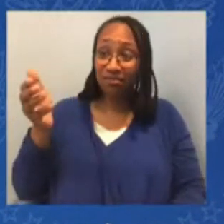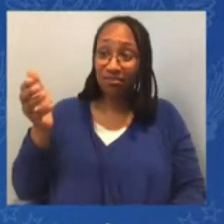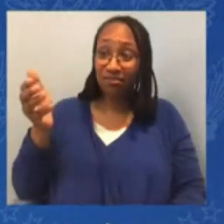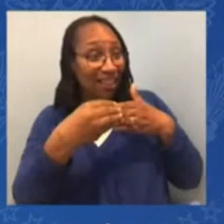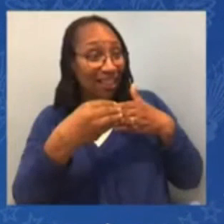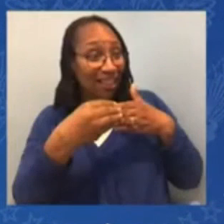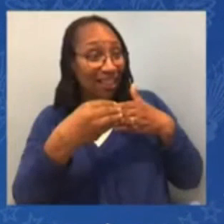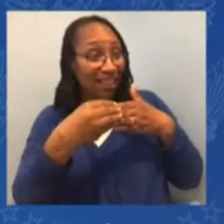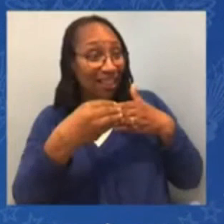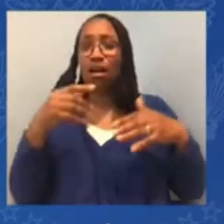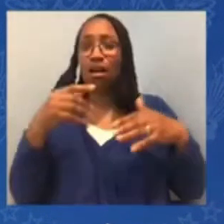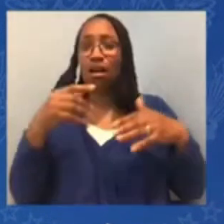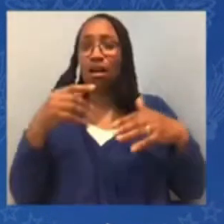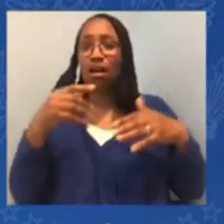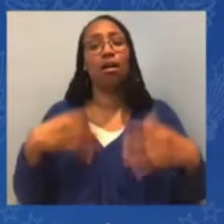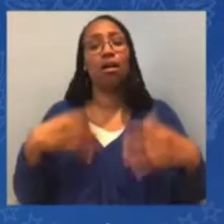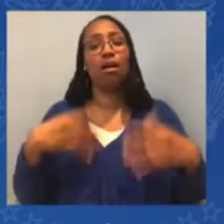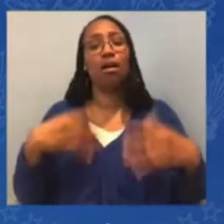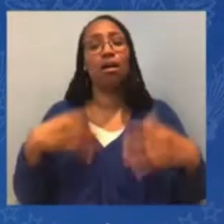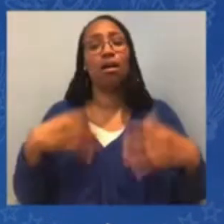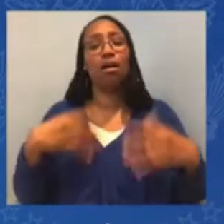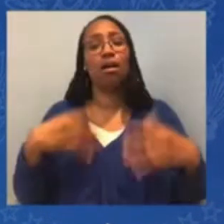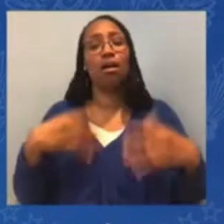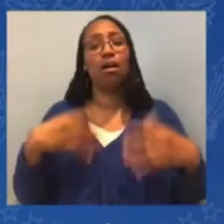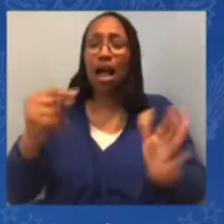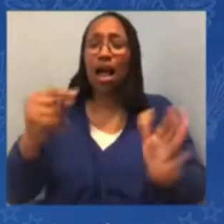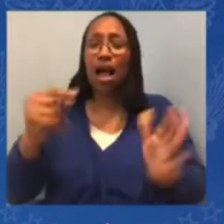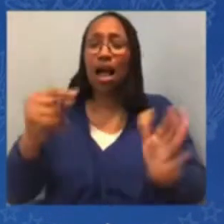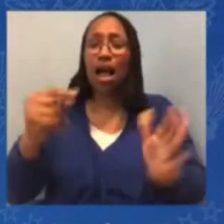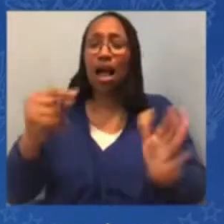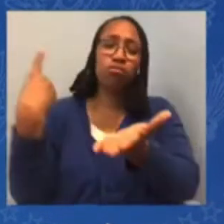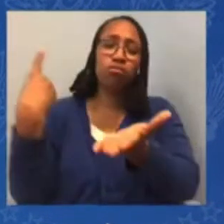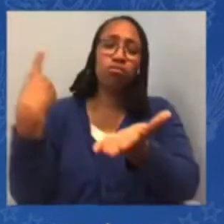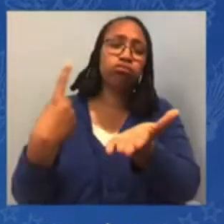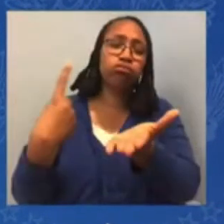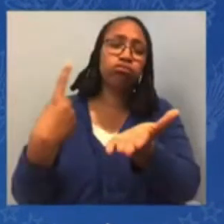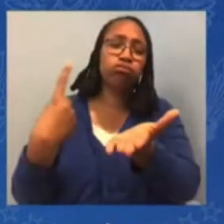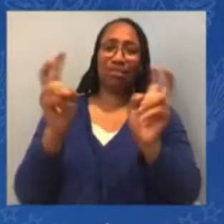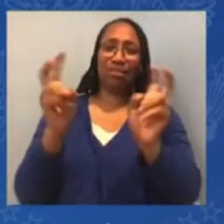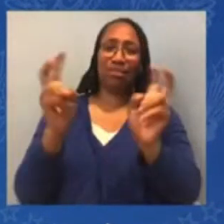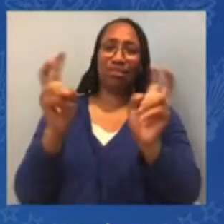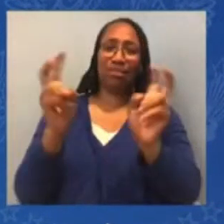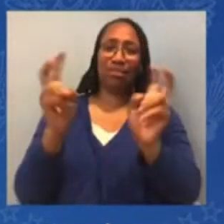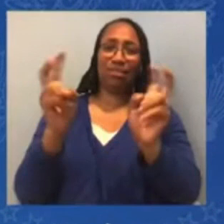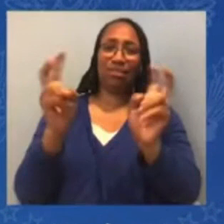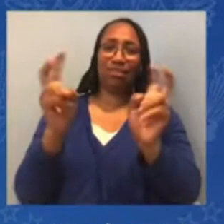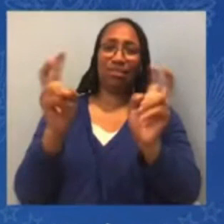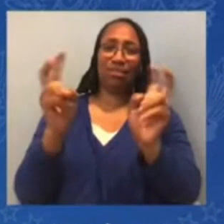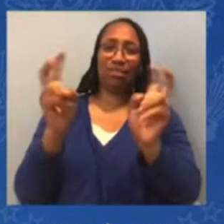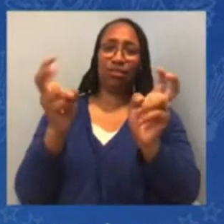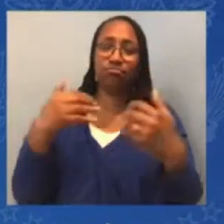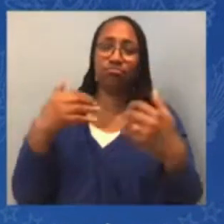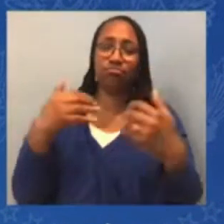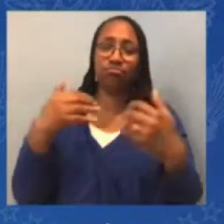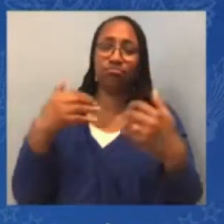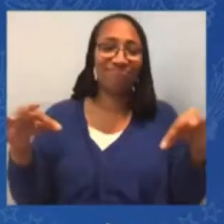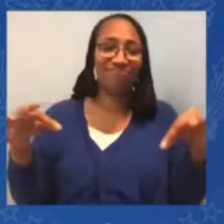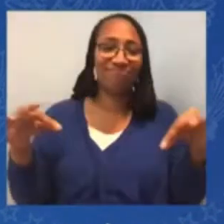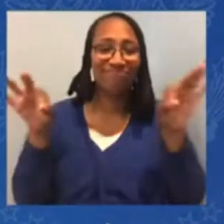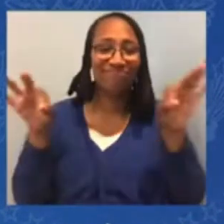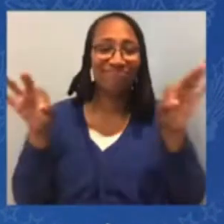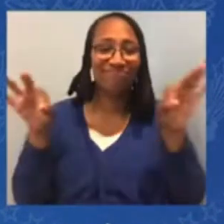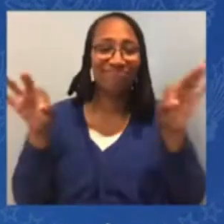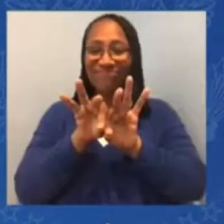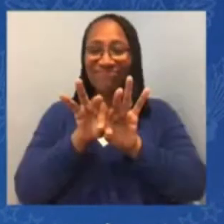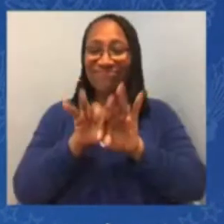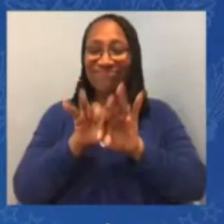really is. Look, you know, to the survivors and families, Jill and I, and Jill, my